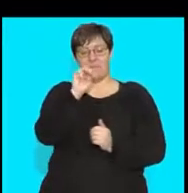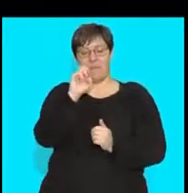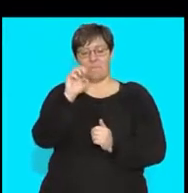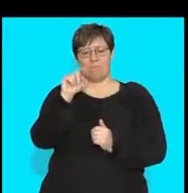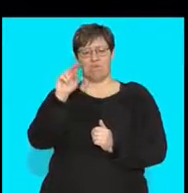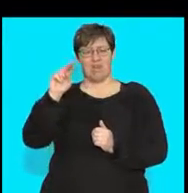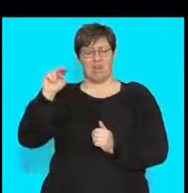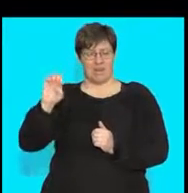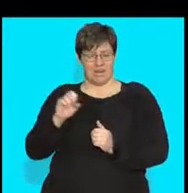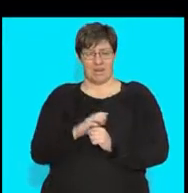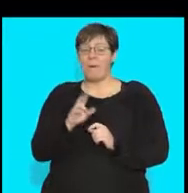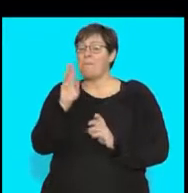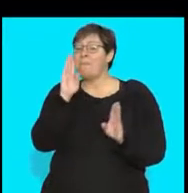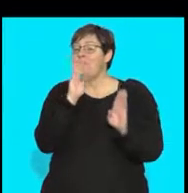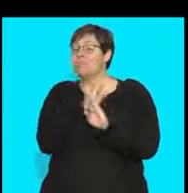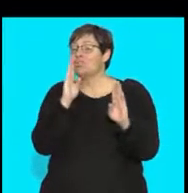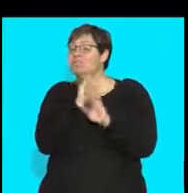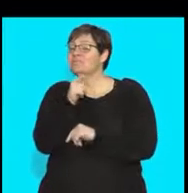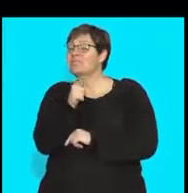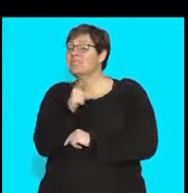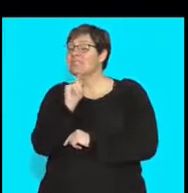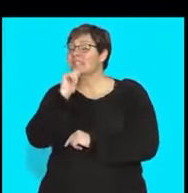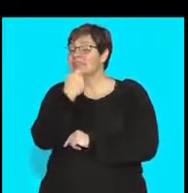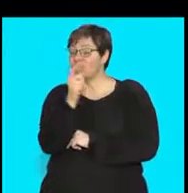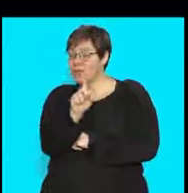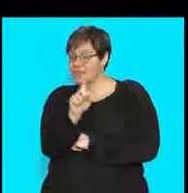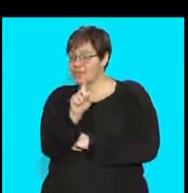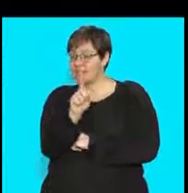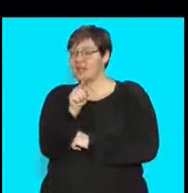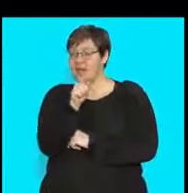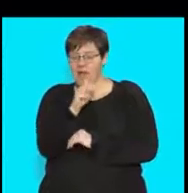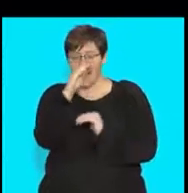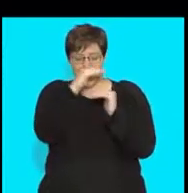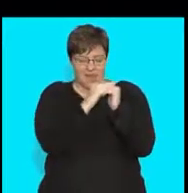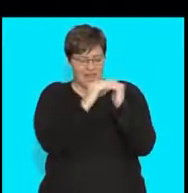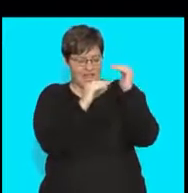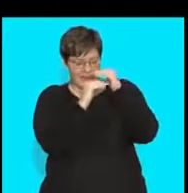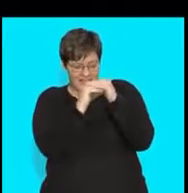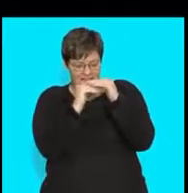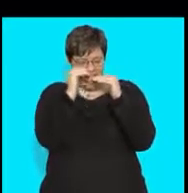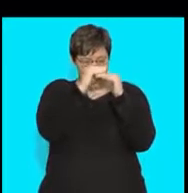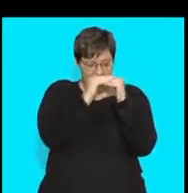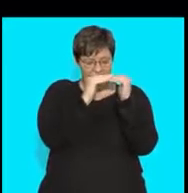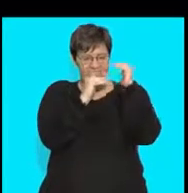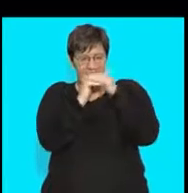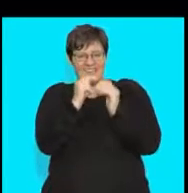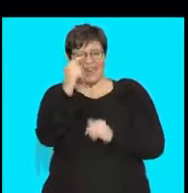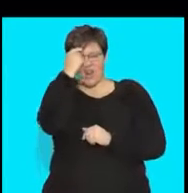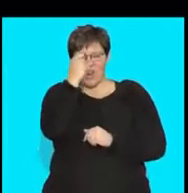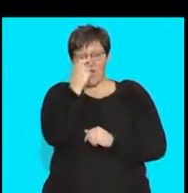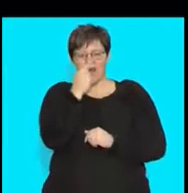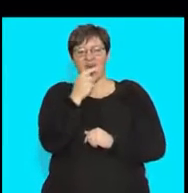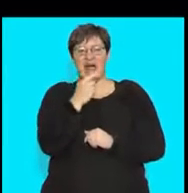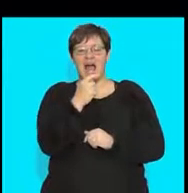Okay, now the secret is these. These are little layers. I always tell my kids to think